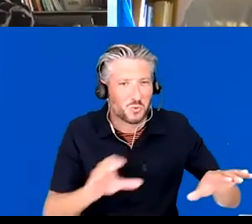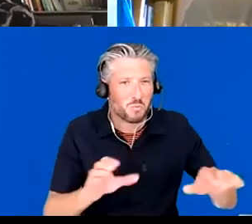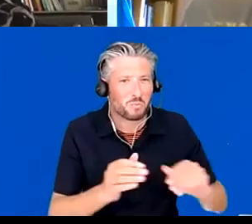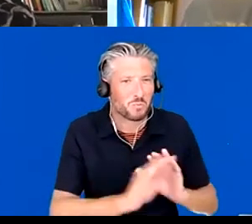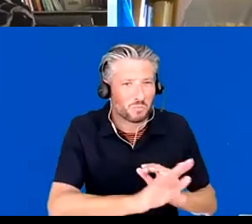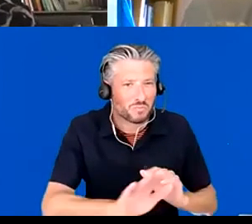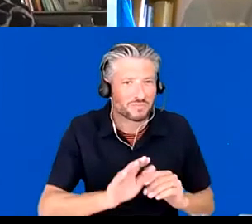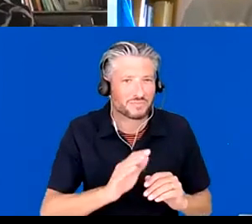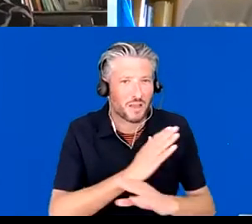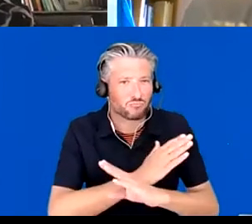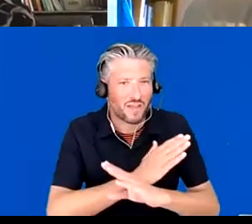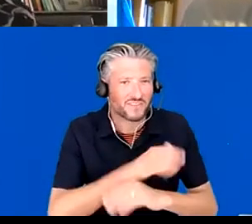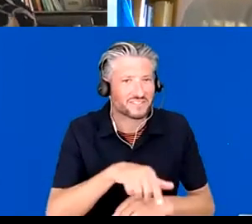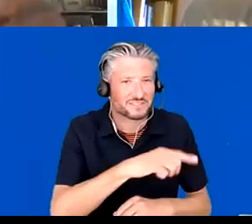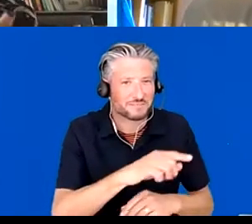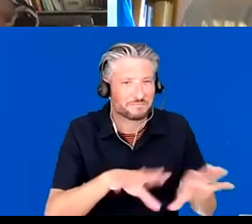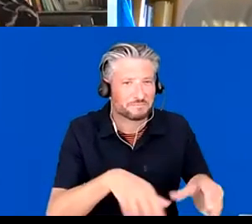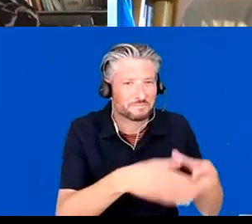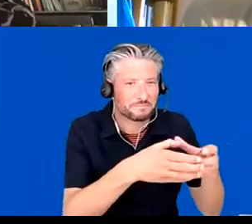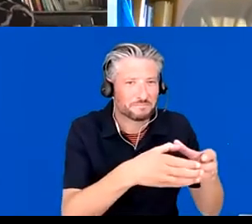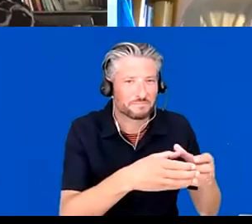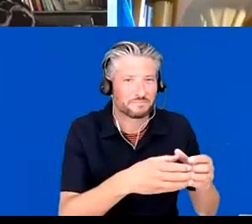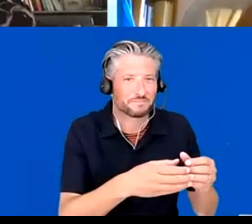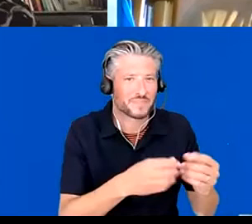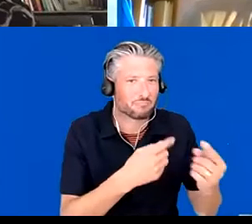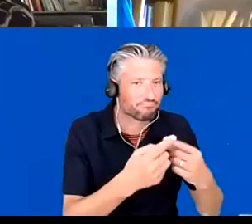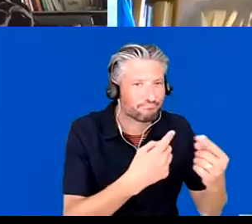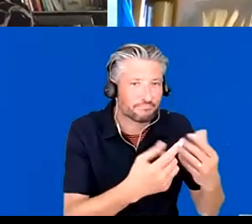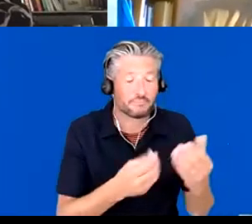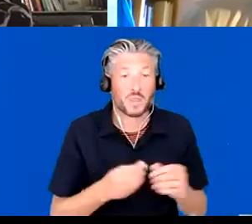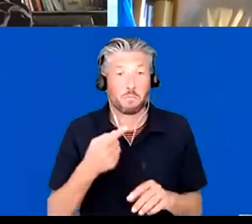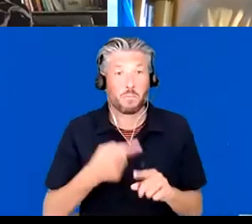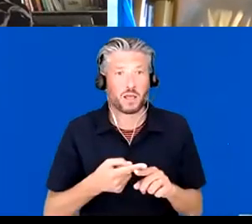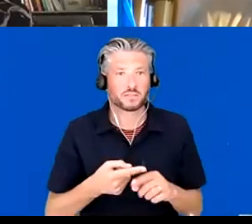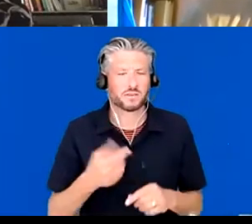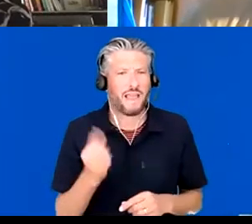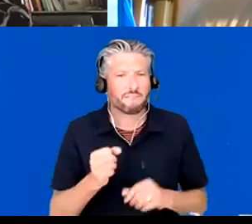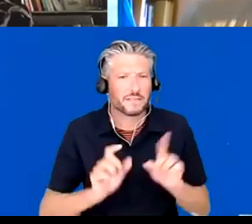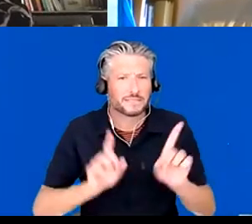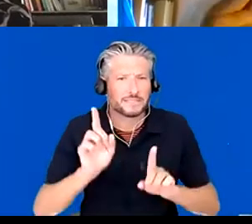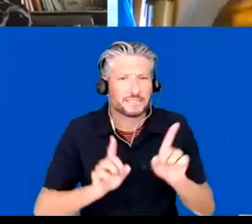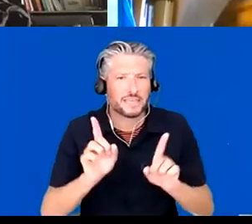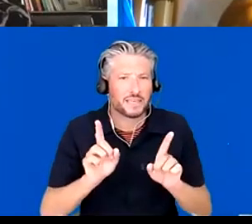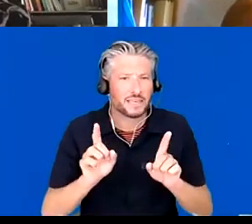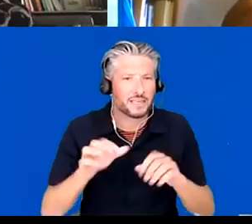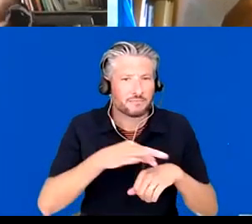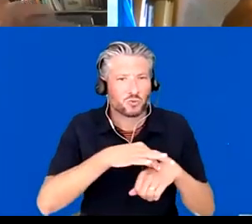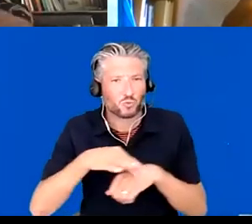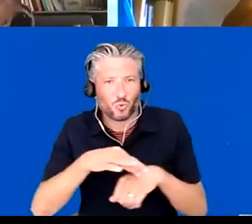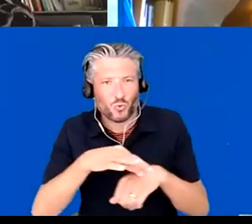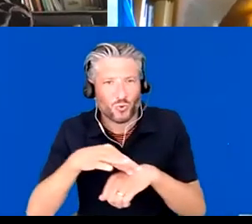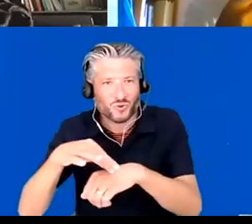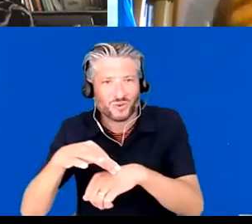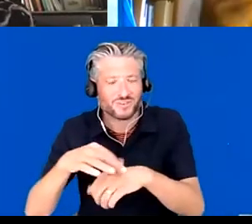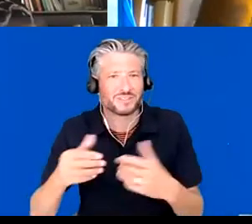city tour of Heidelberg, and then, you know, our delegates had to answer questions, and then of course there